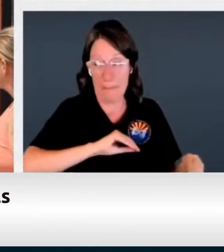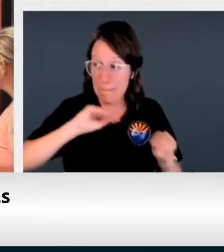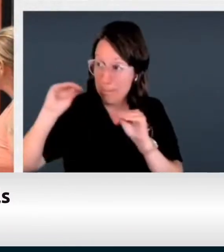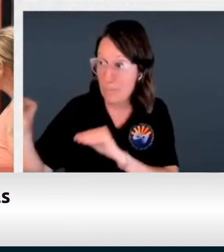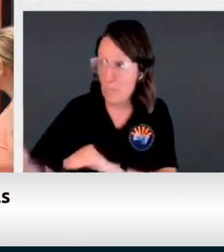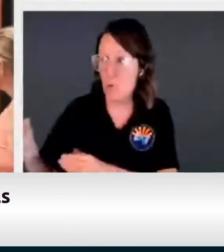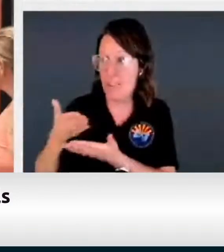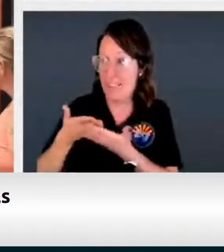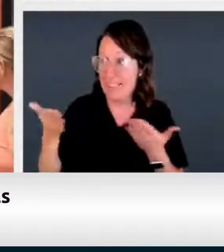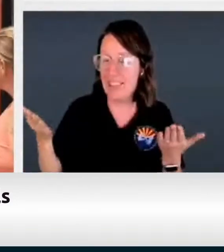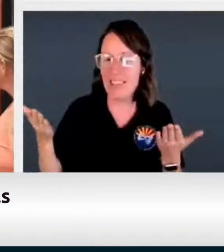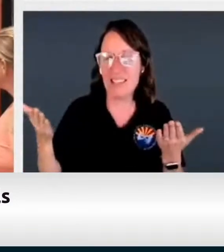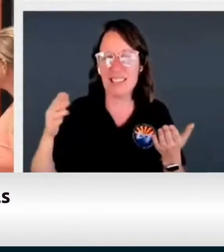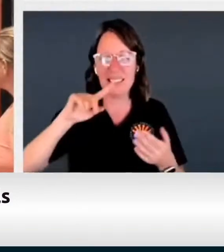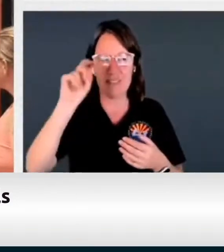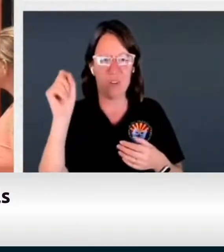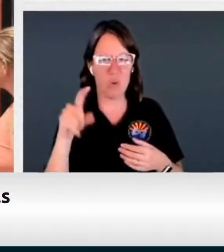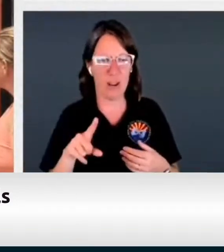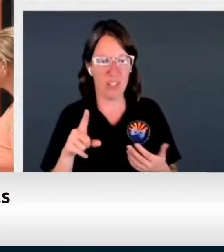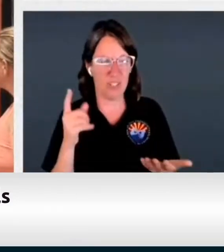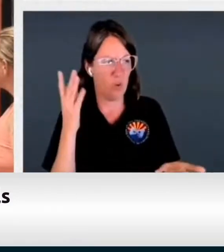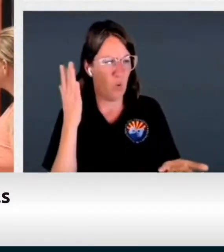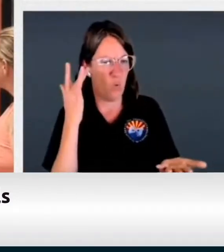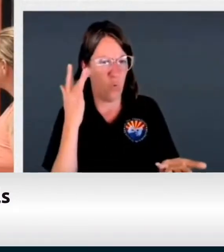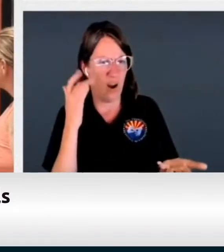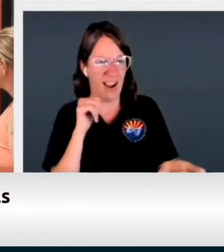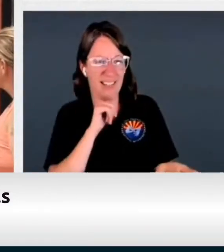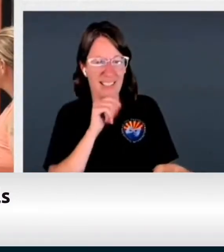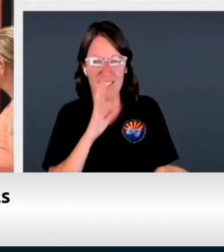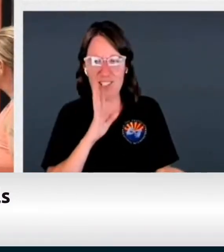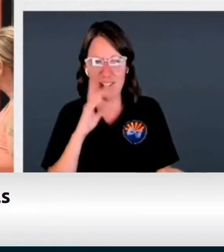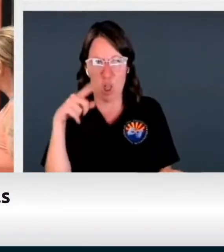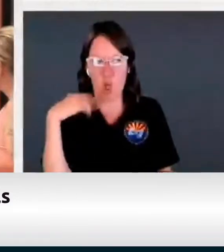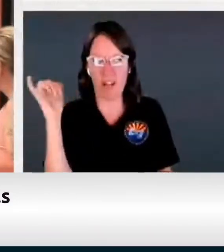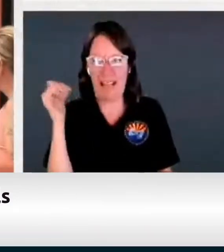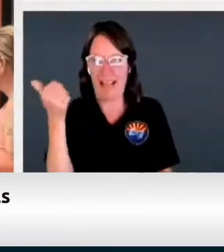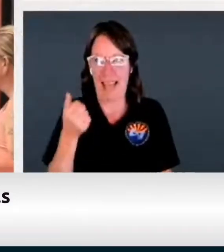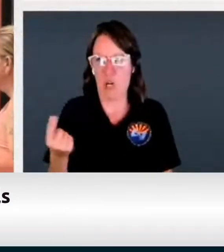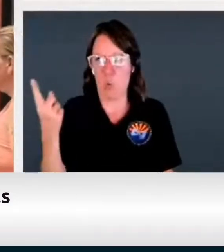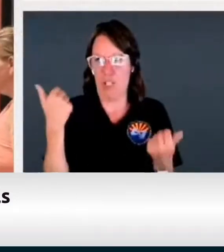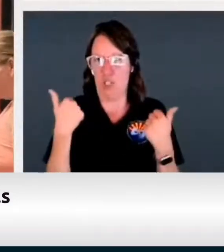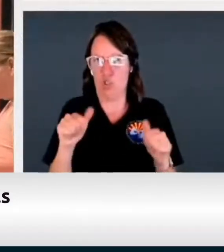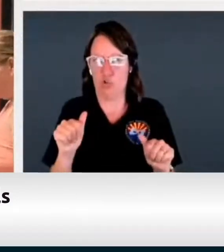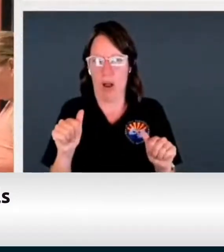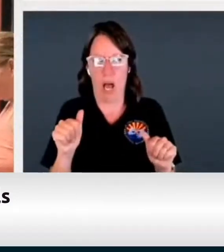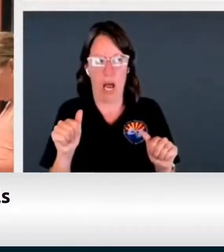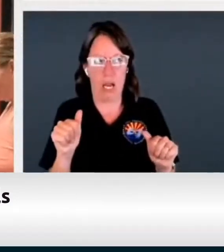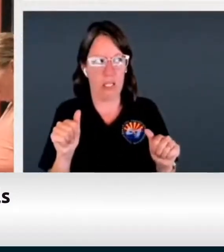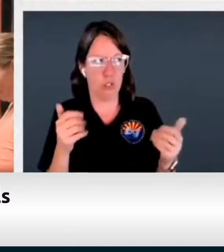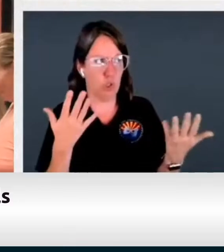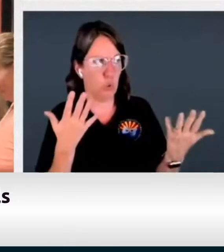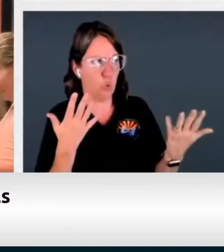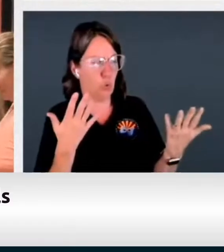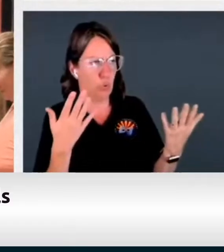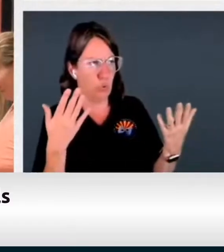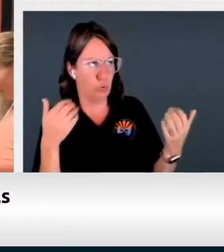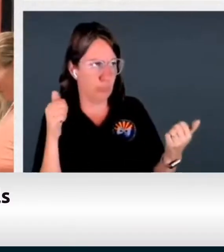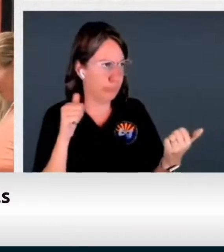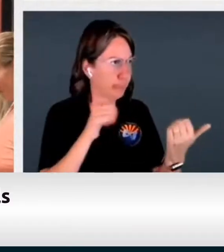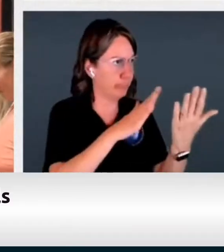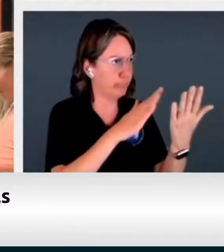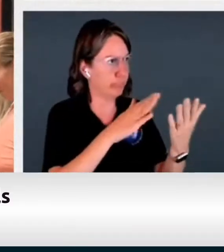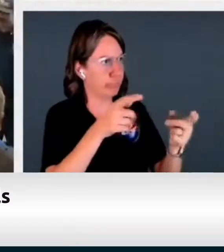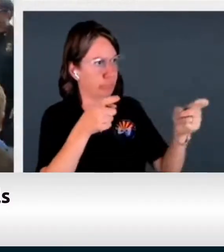a question. I wanted to know why it doesn't look like anybody's really trying to put it out. And it really doesn't look like it. Has this question already been answered,